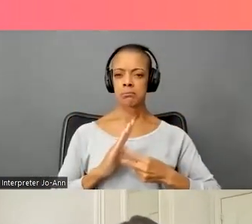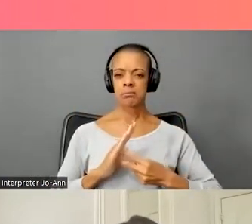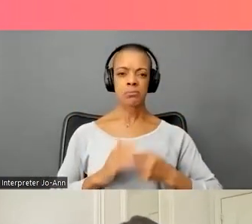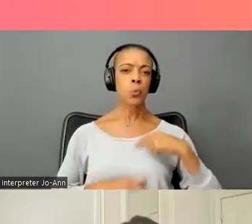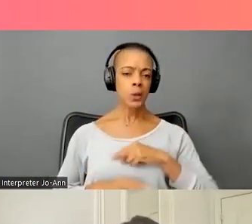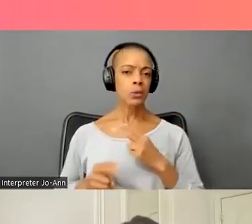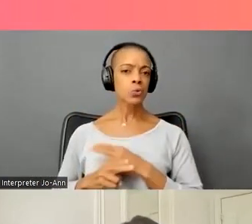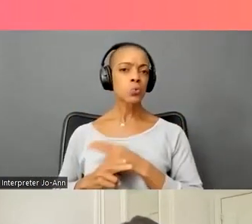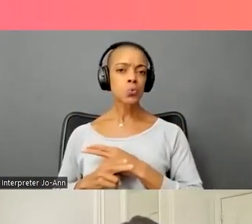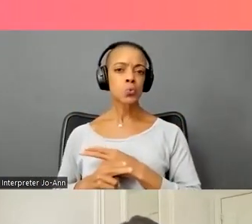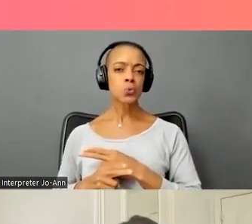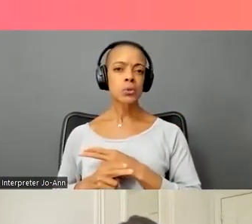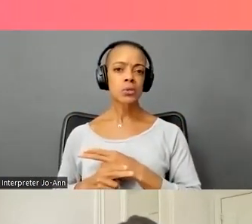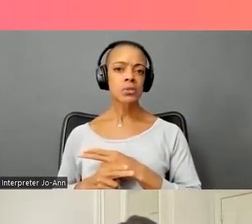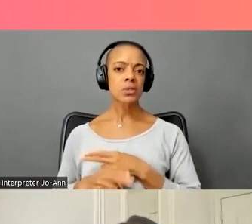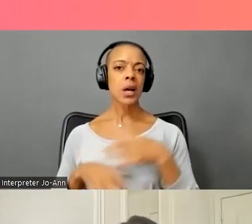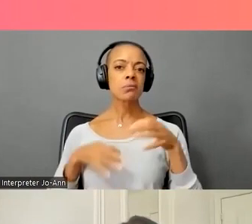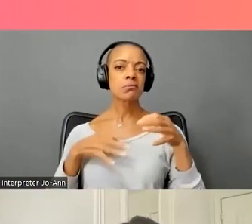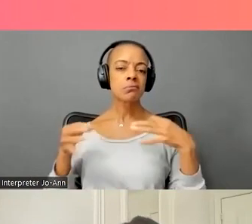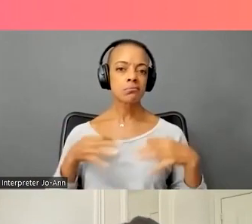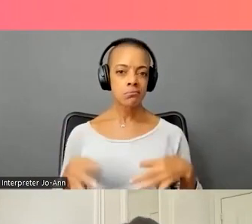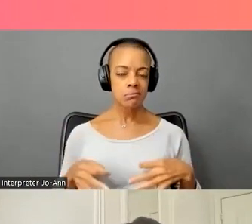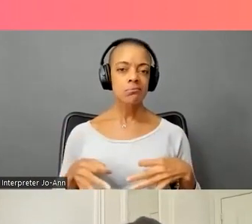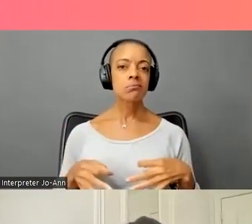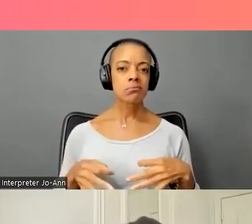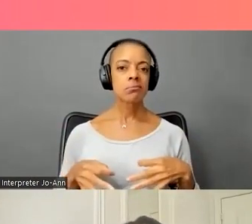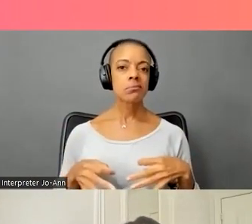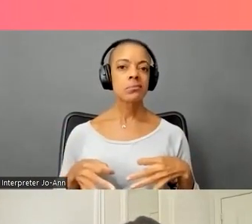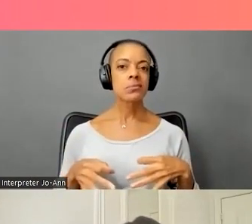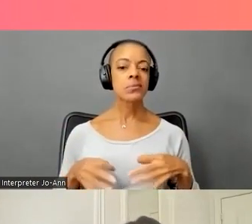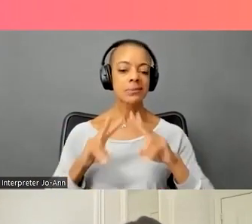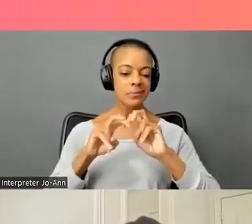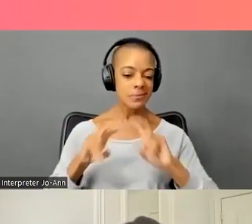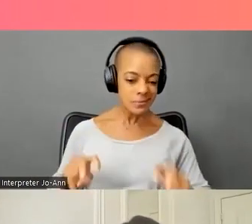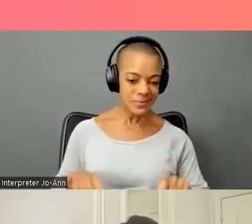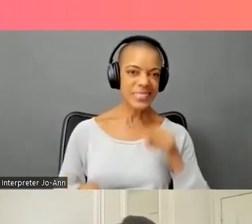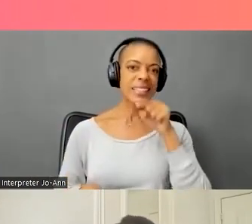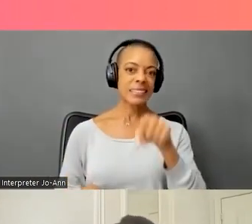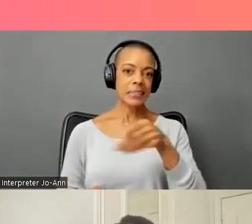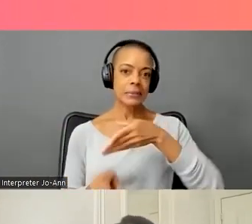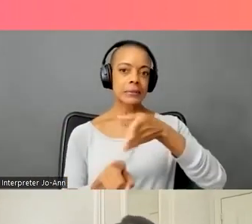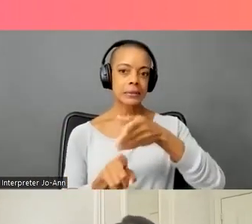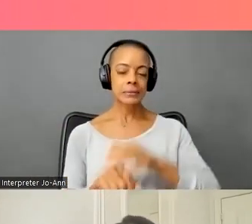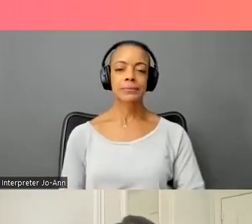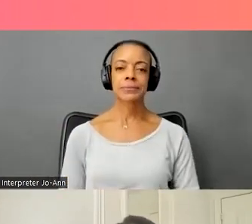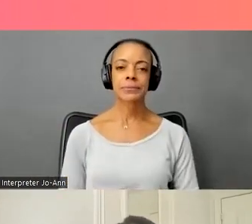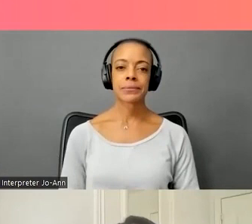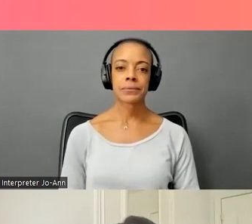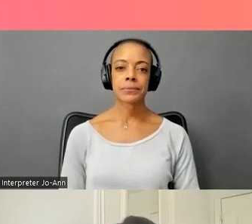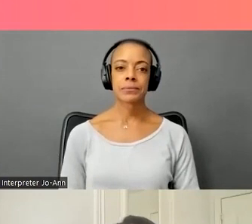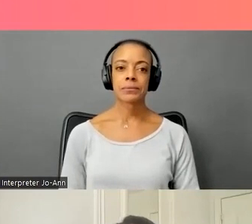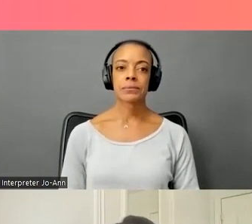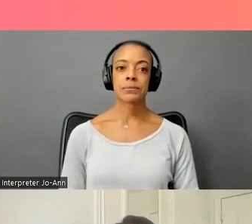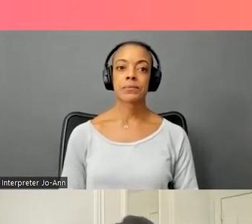used to explore this specific scoping review. And so we looked